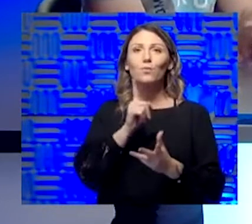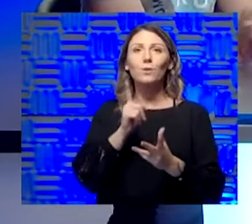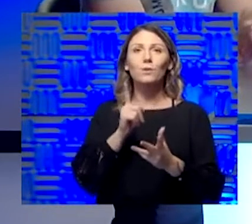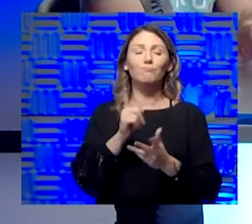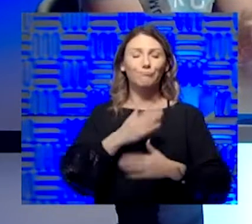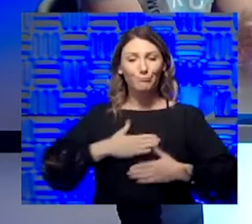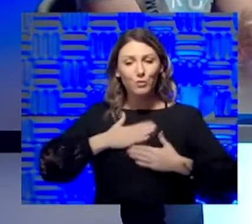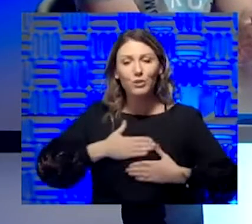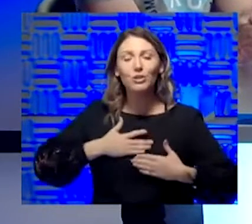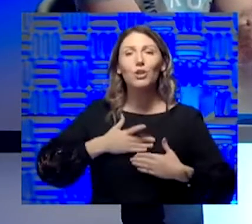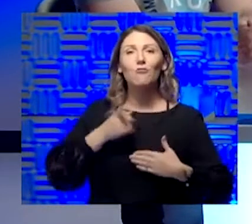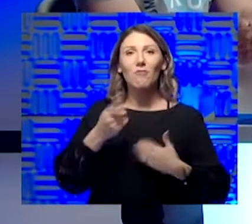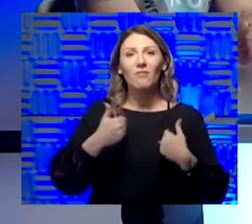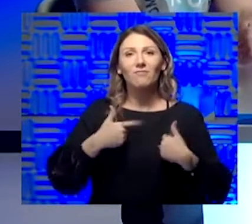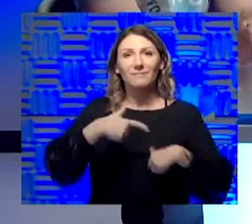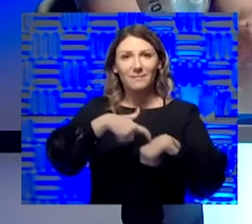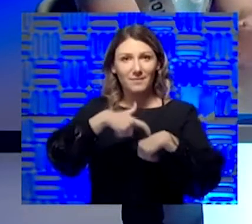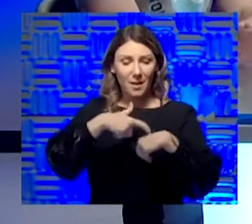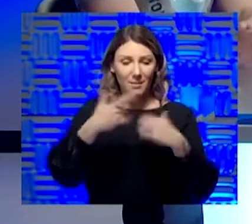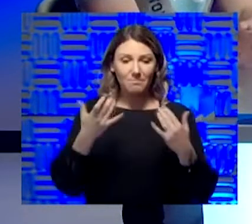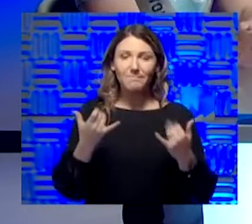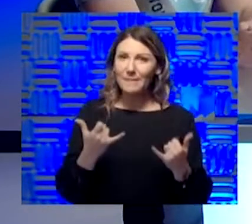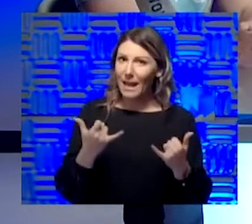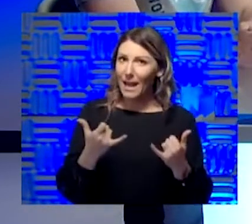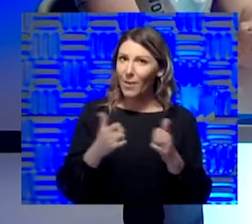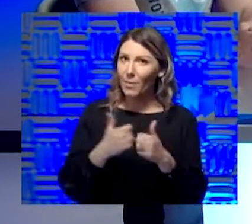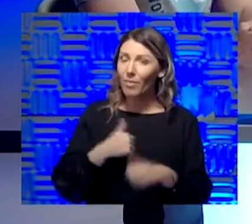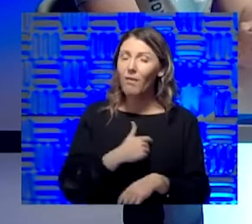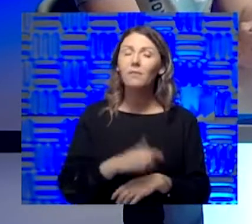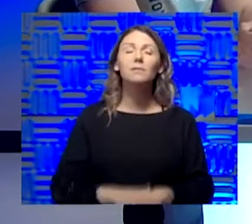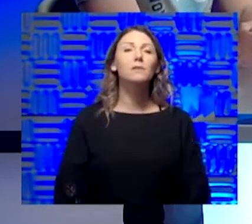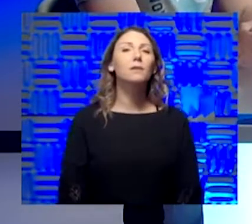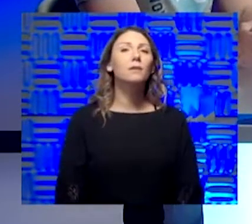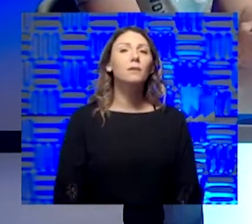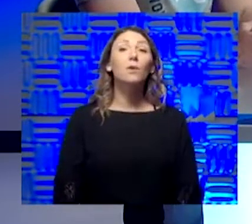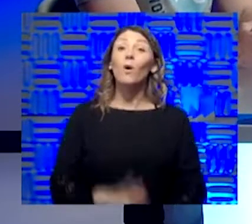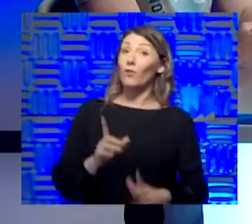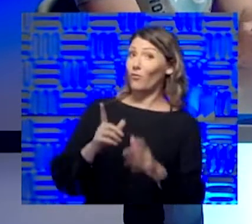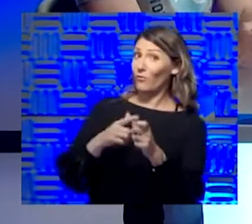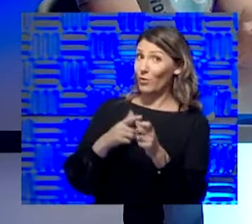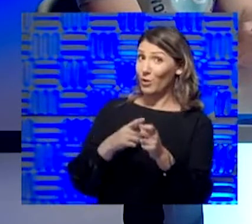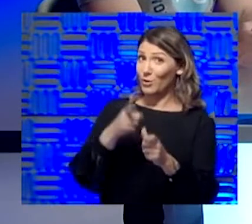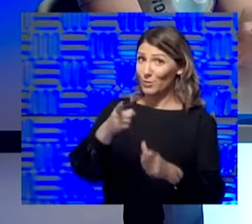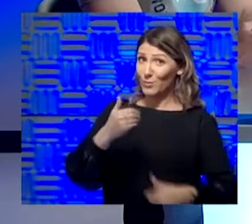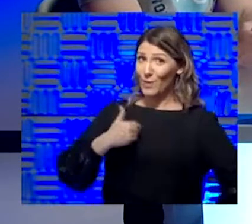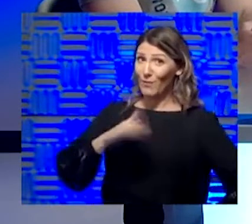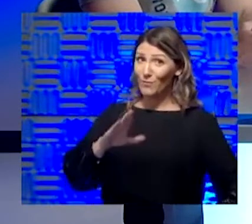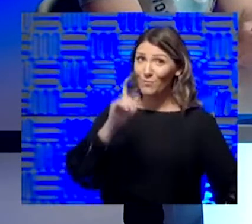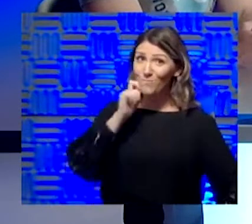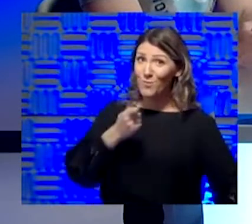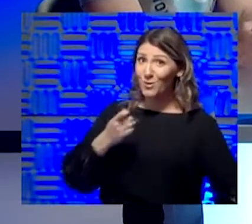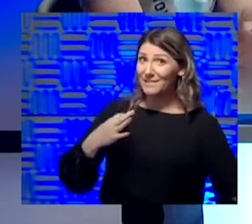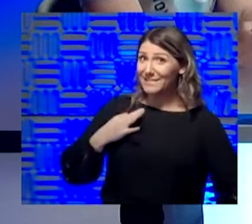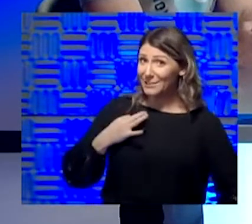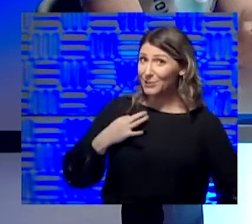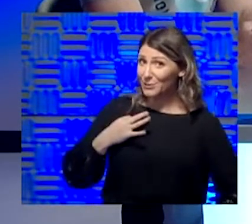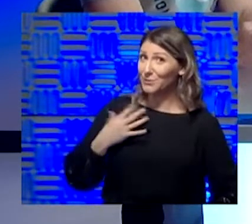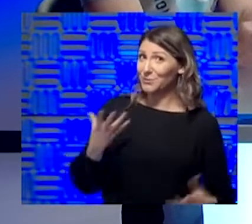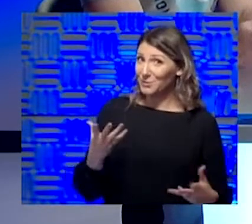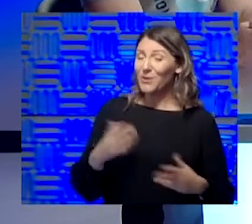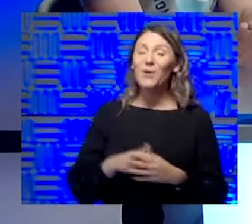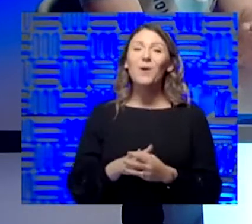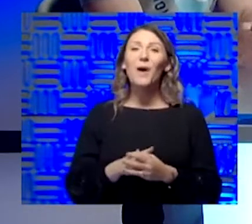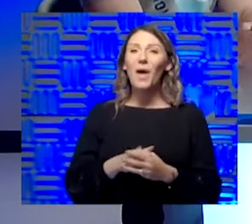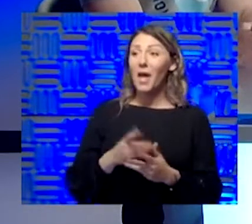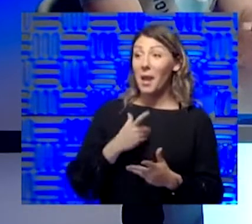time to be with us. What important? Well, first of all, do you have your cool T-shirt on? And second of all, I bet you have an important